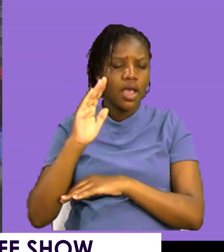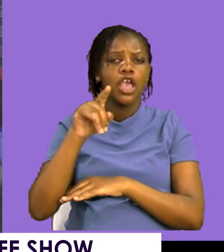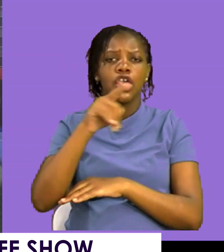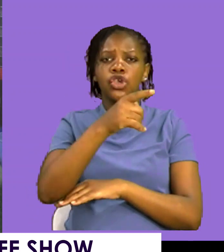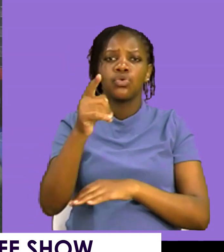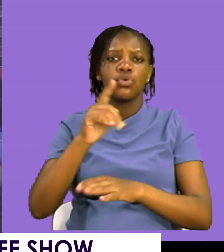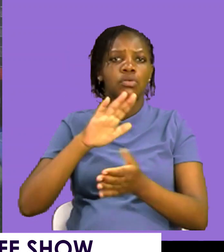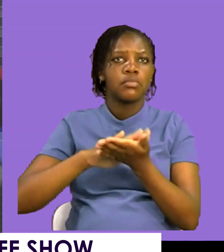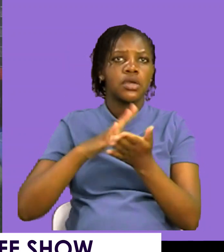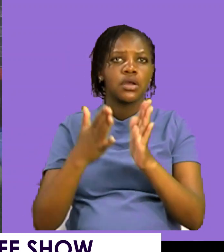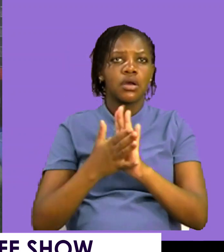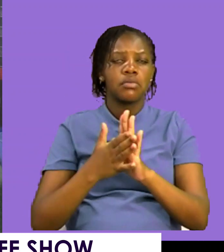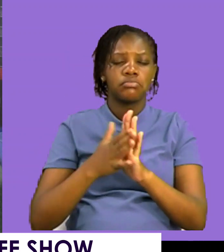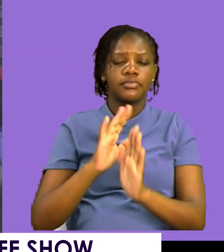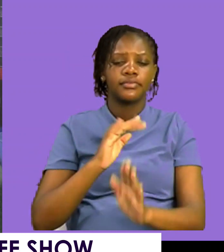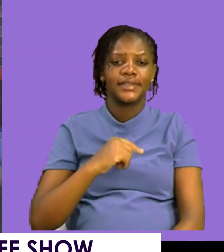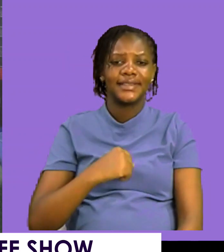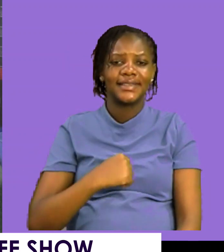become